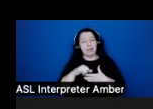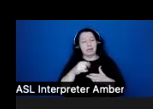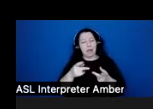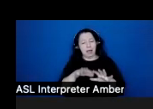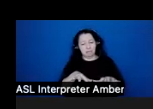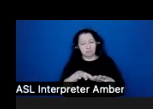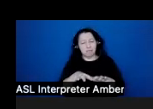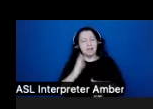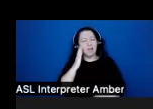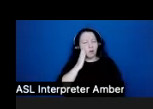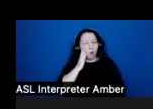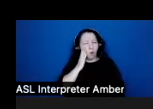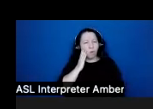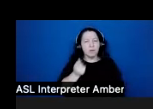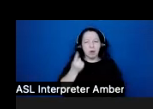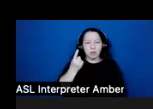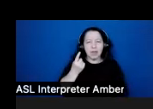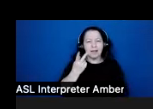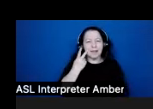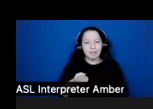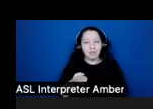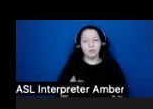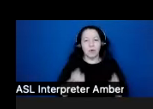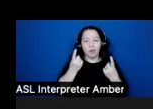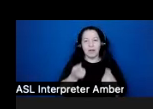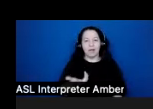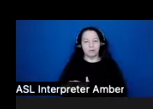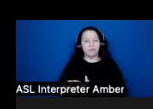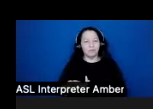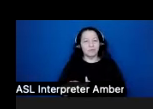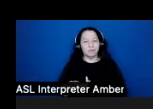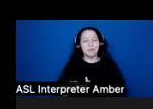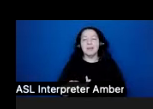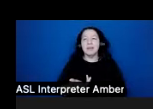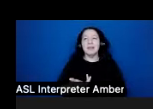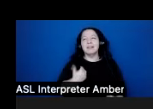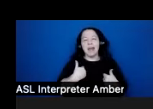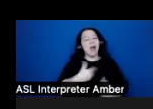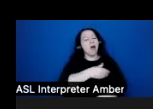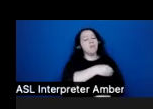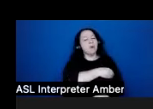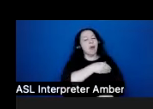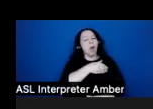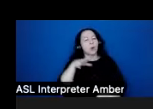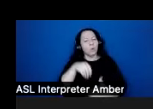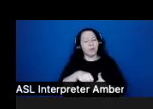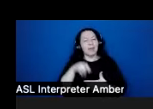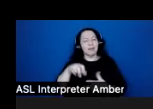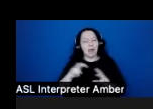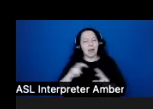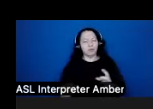see you, they understand you. And there's this power in being in circle together,